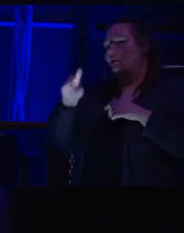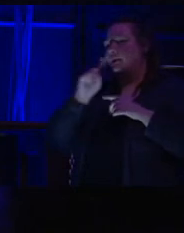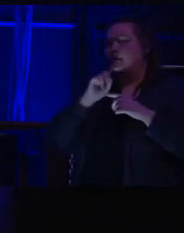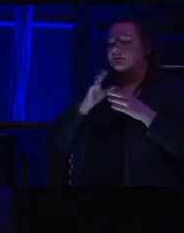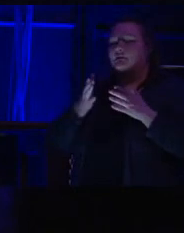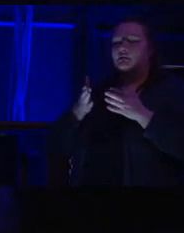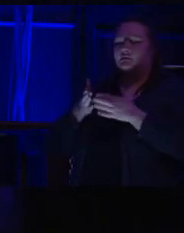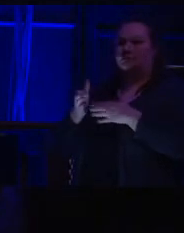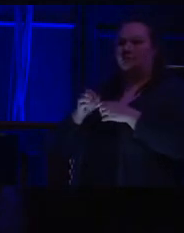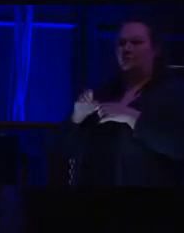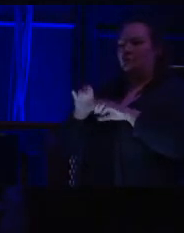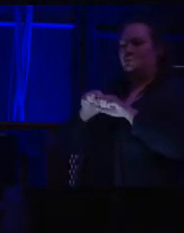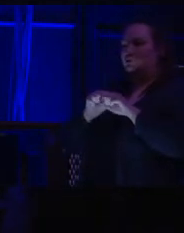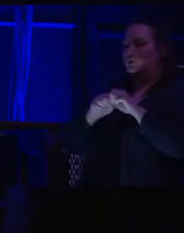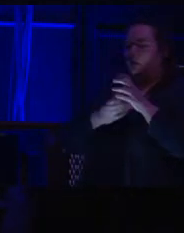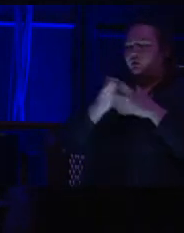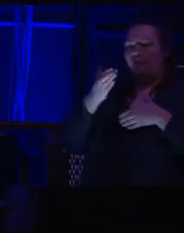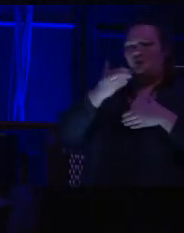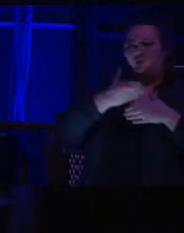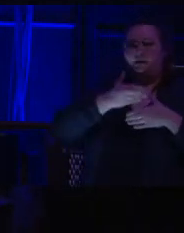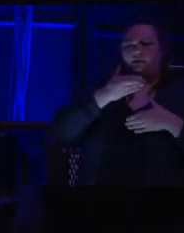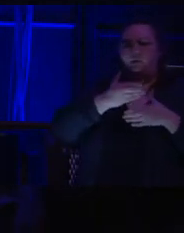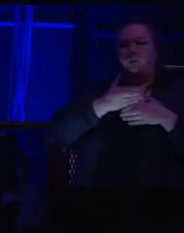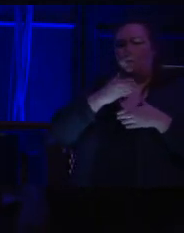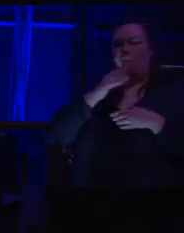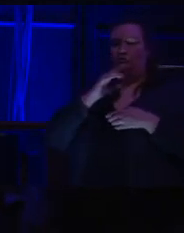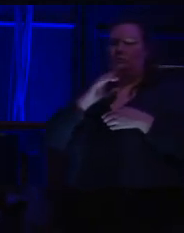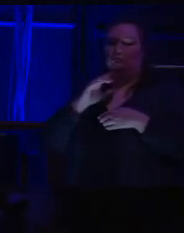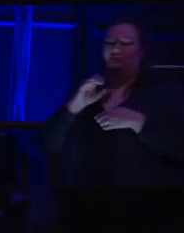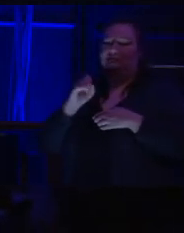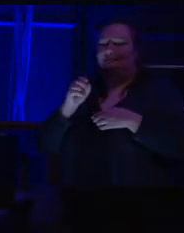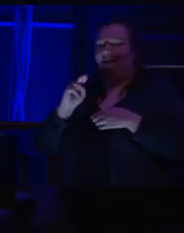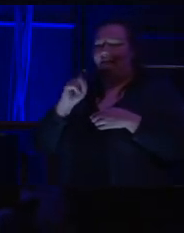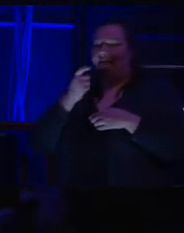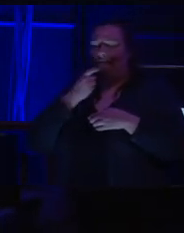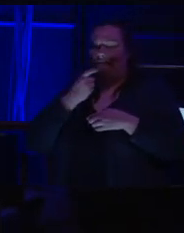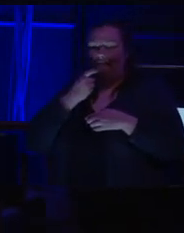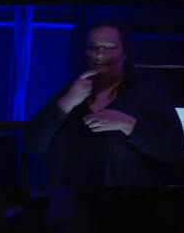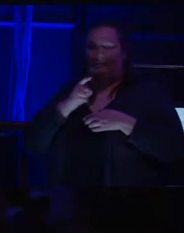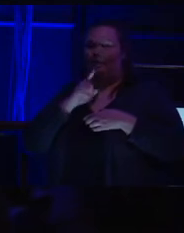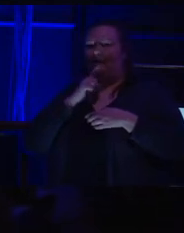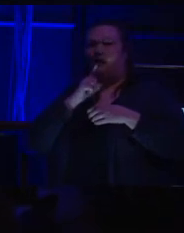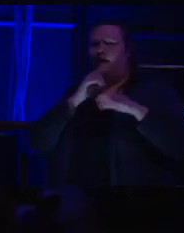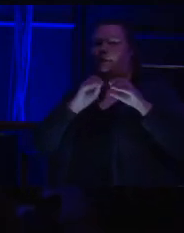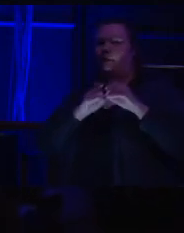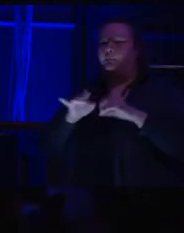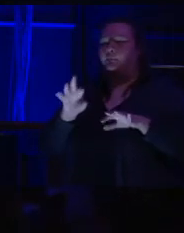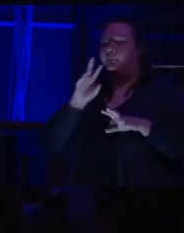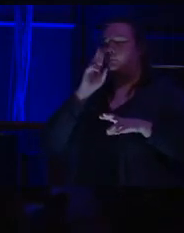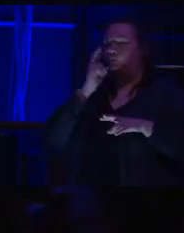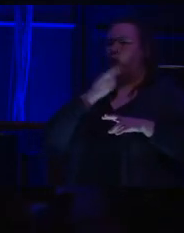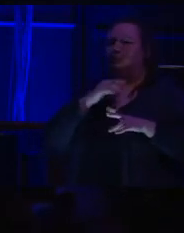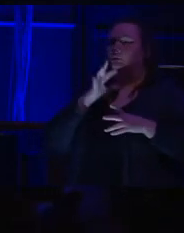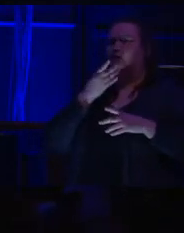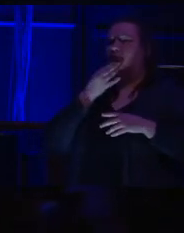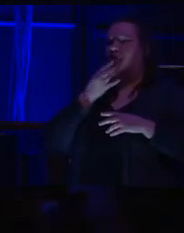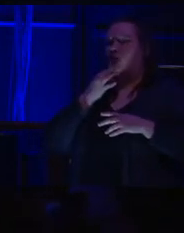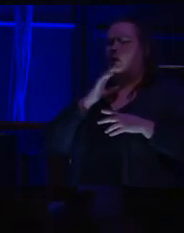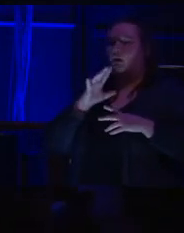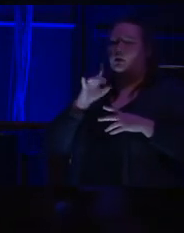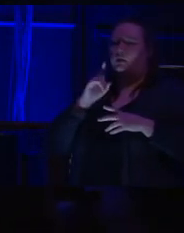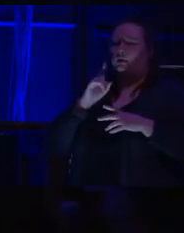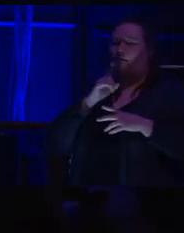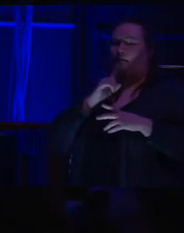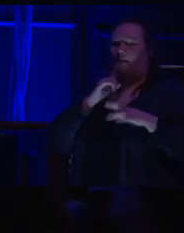tree roots and through windows of stained glass. The light drapes itself, rosy-like, in auditoriums and